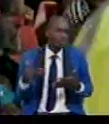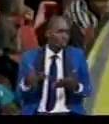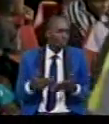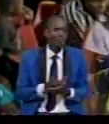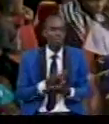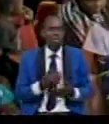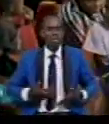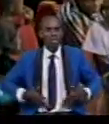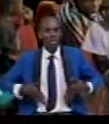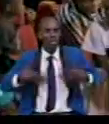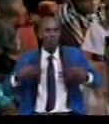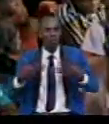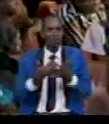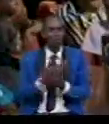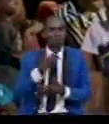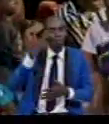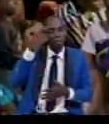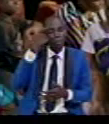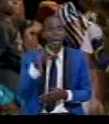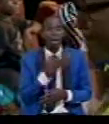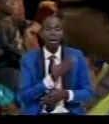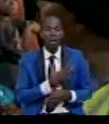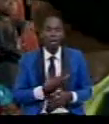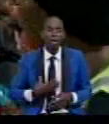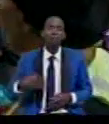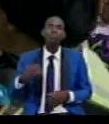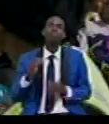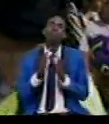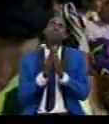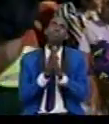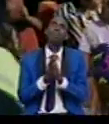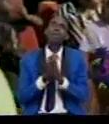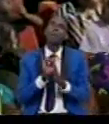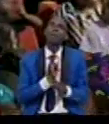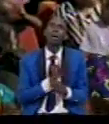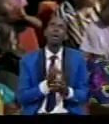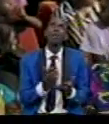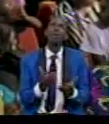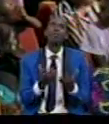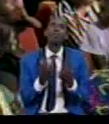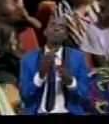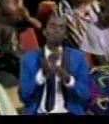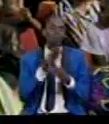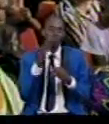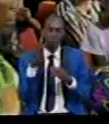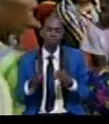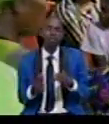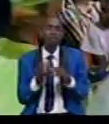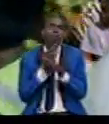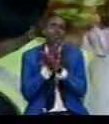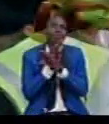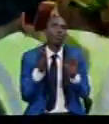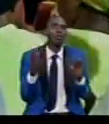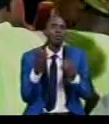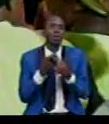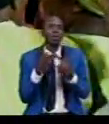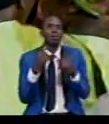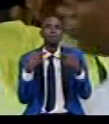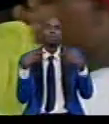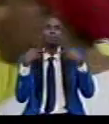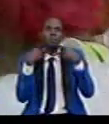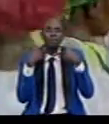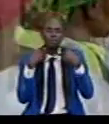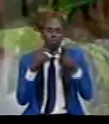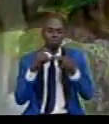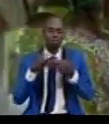mind. And I want total freedom from the yoke, from the shackles of my